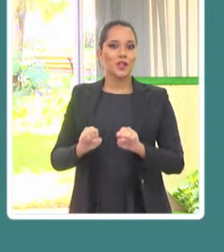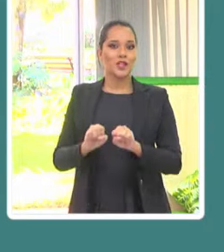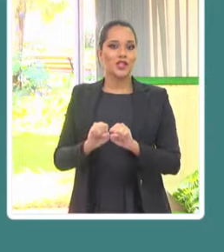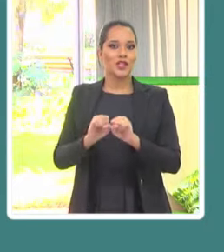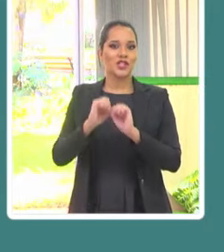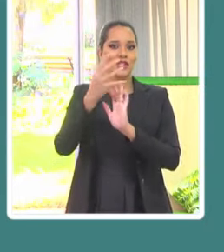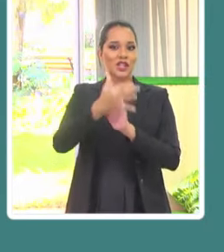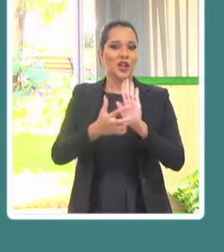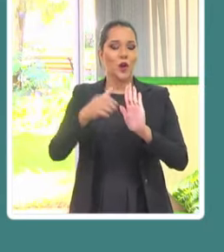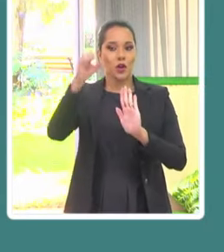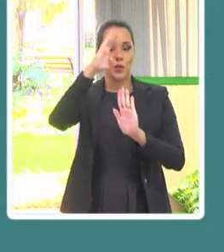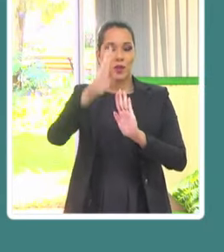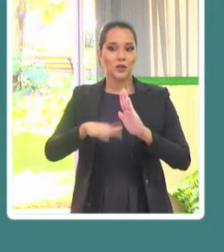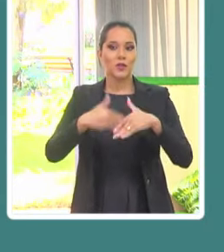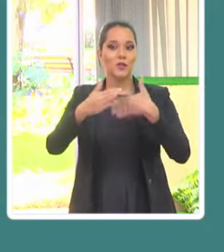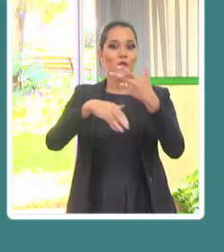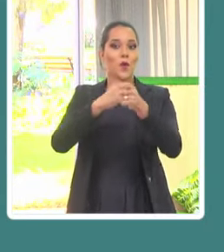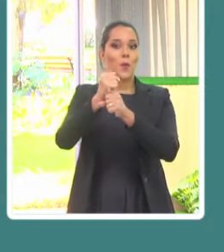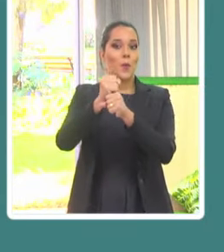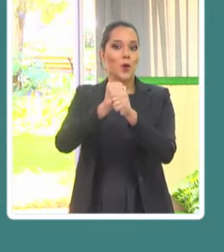many years. So,